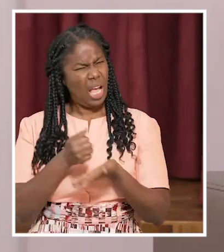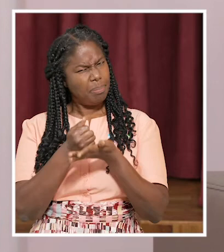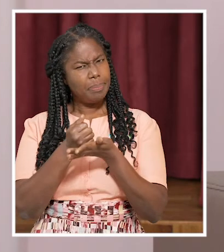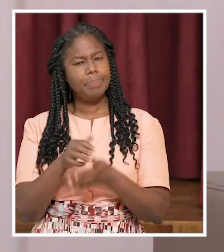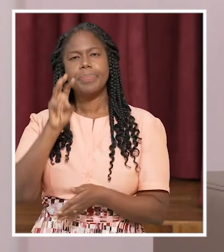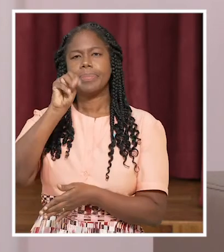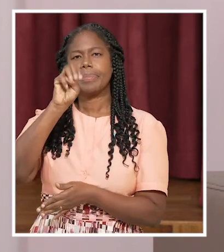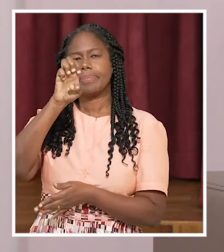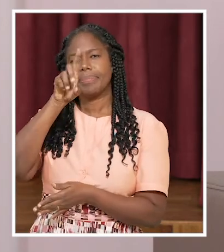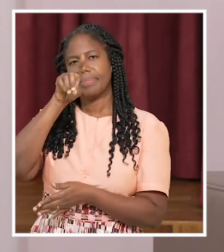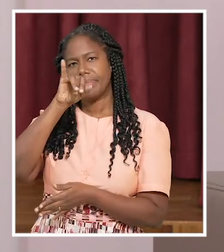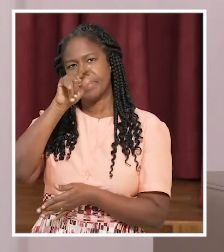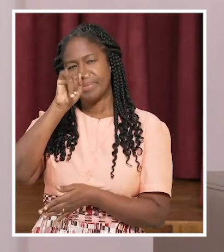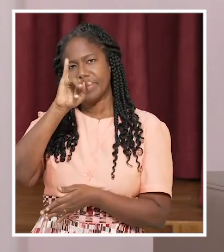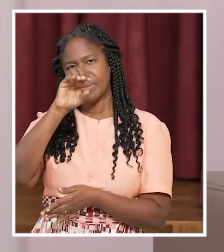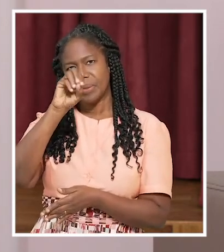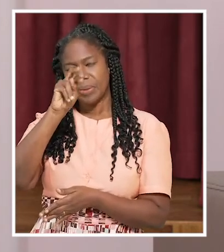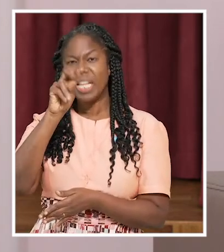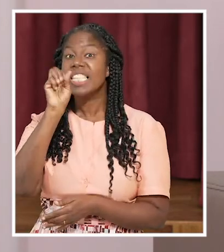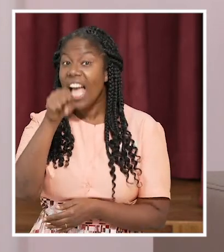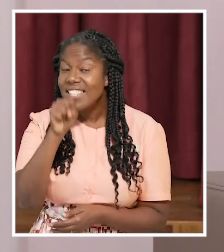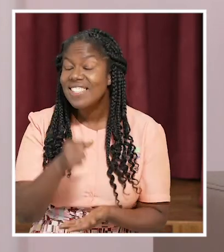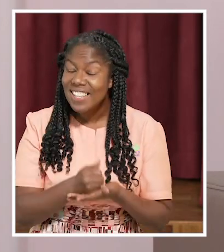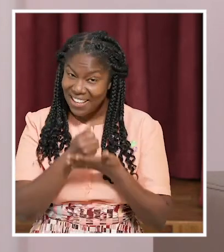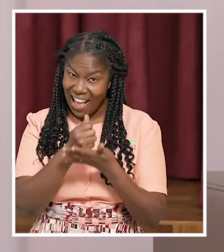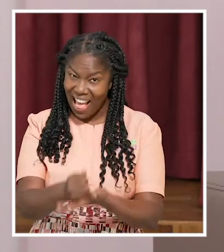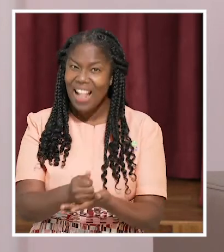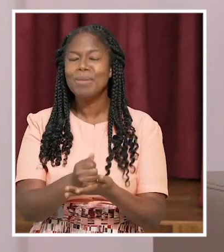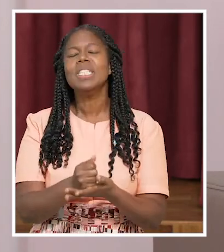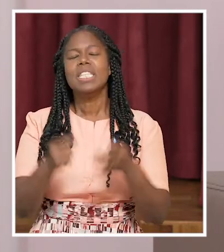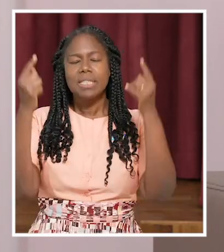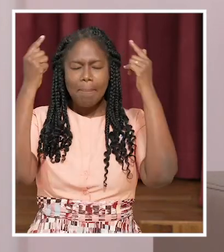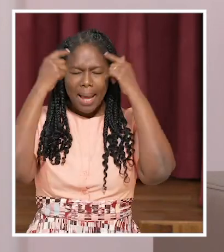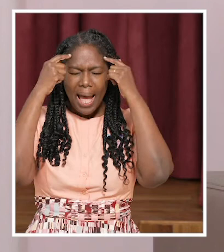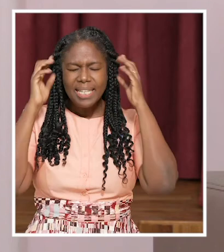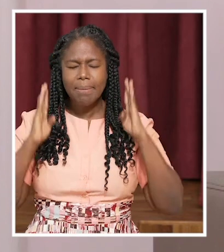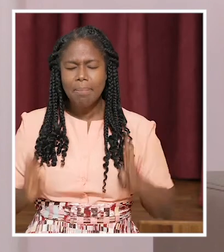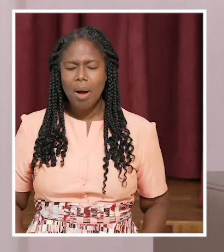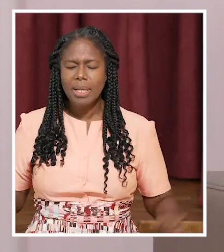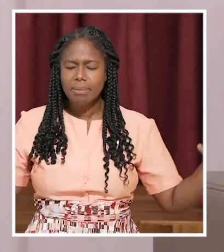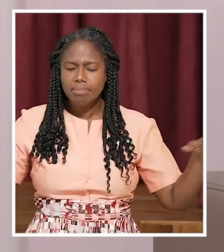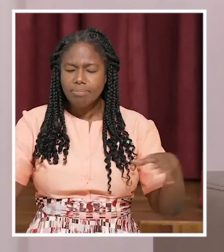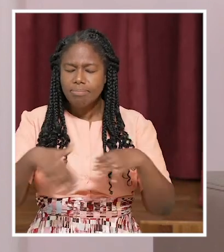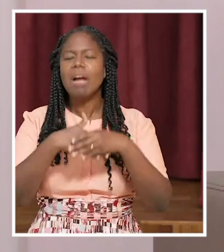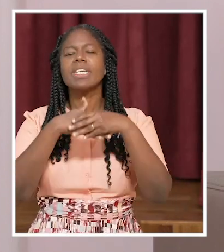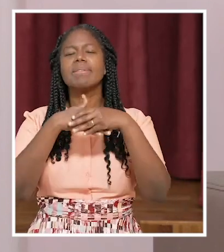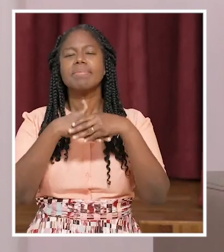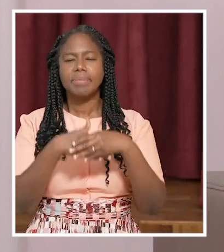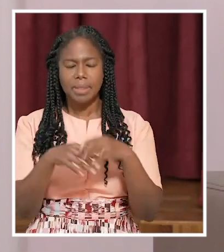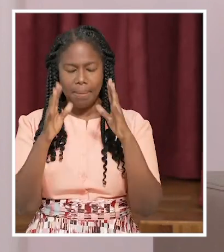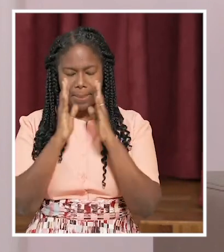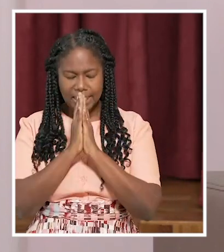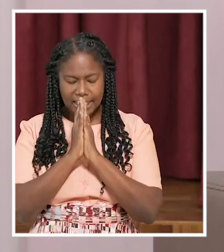that relationship between the body and the mind and that sort of thing. So yes, it's very important. It helps, and